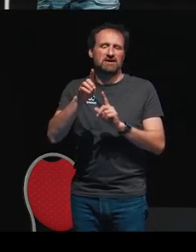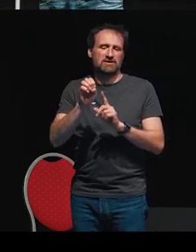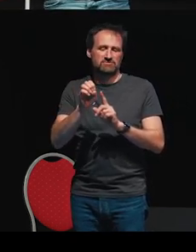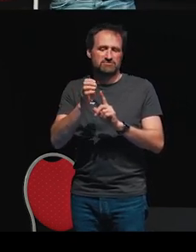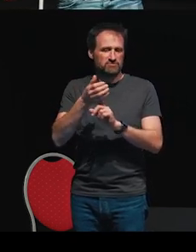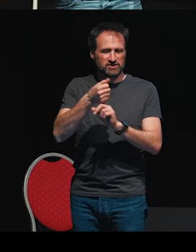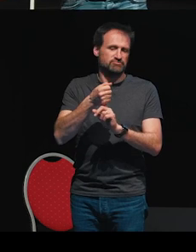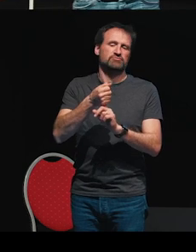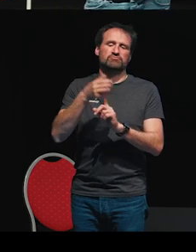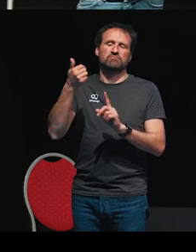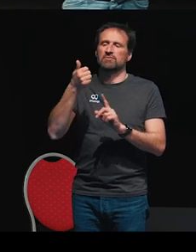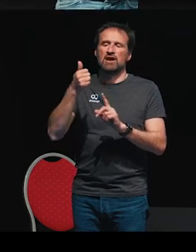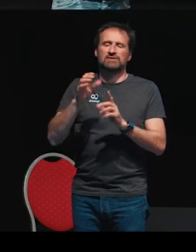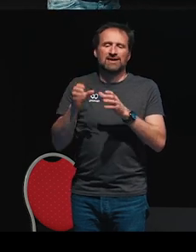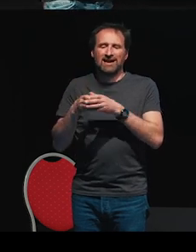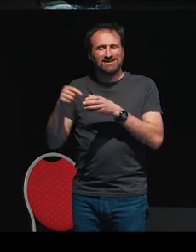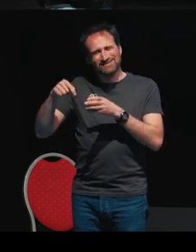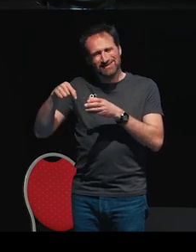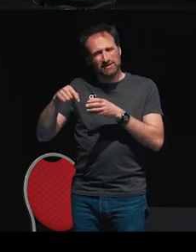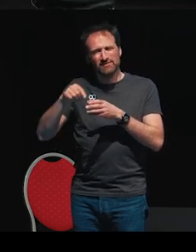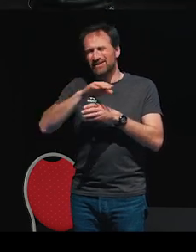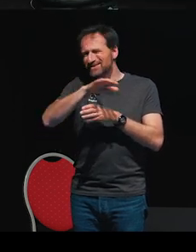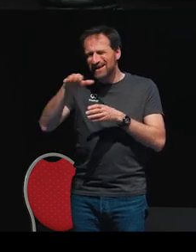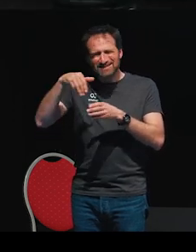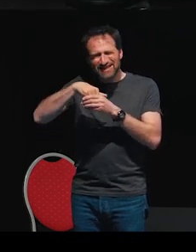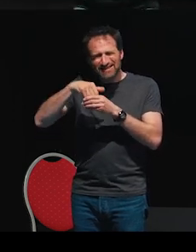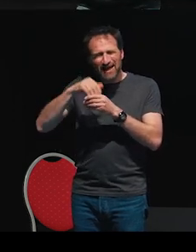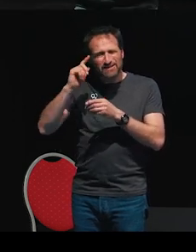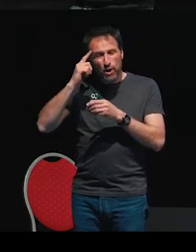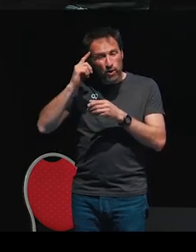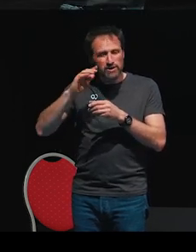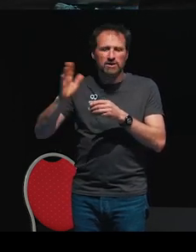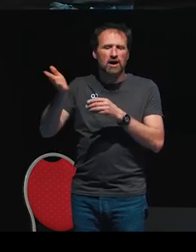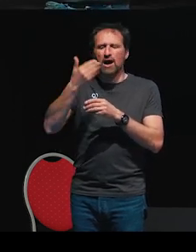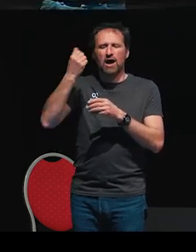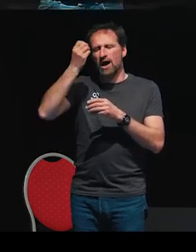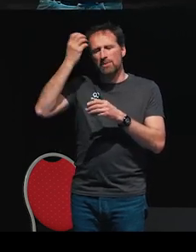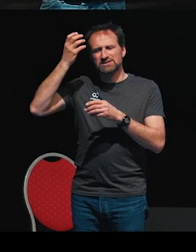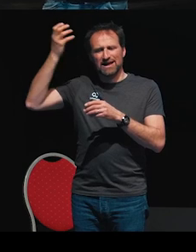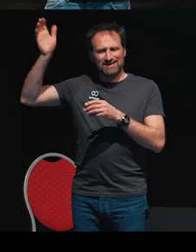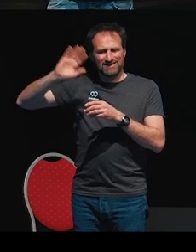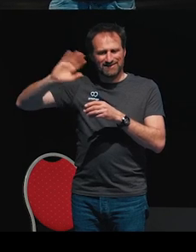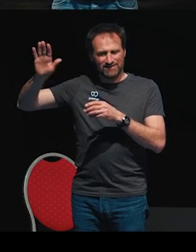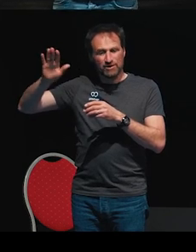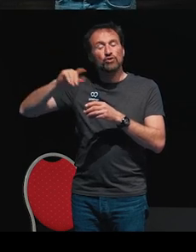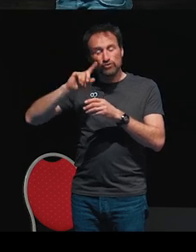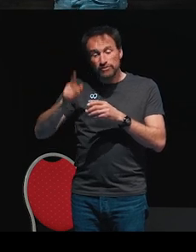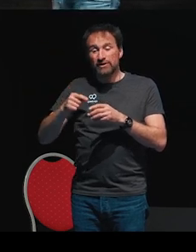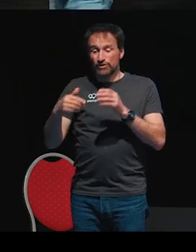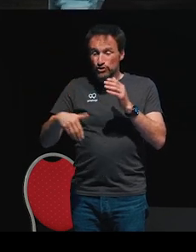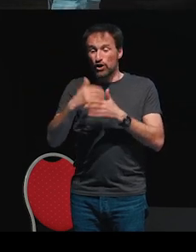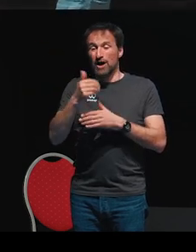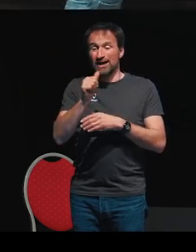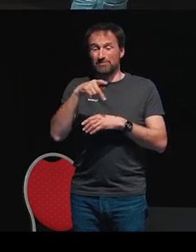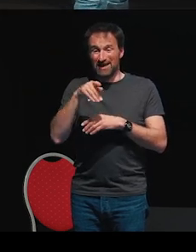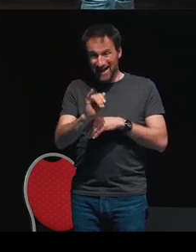that abstracts away all this internal logic, and you only communicate to this new API